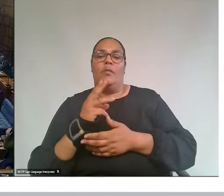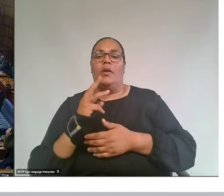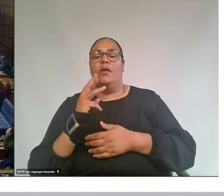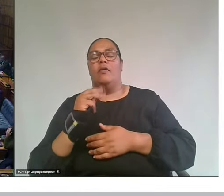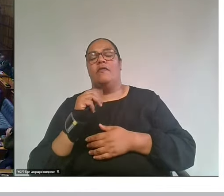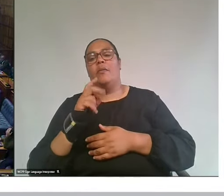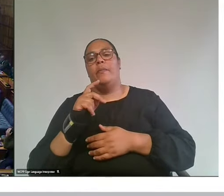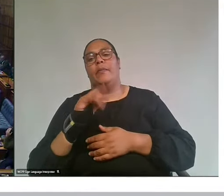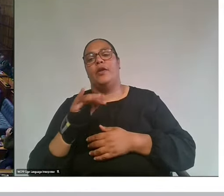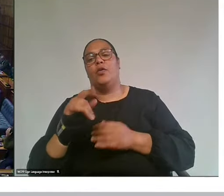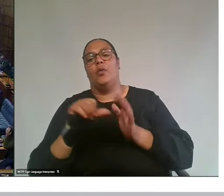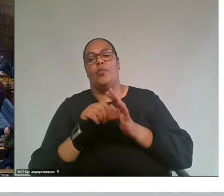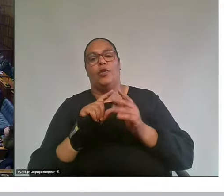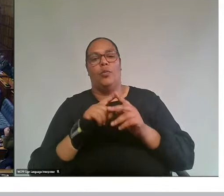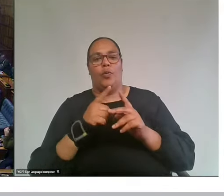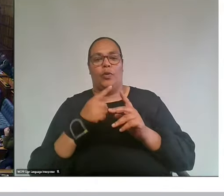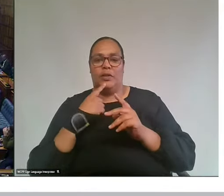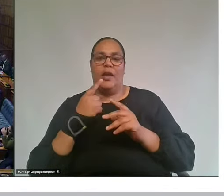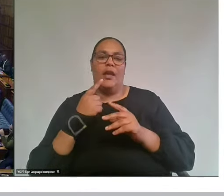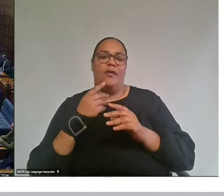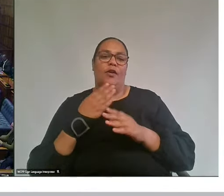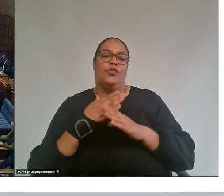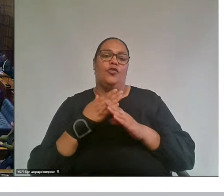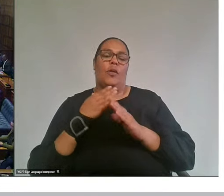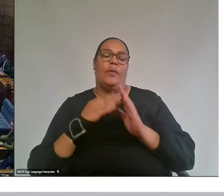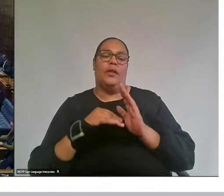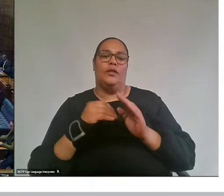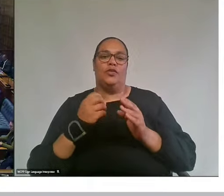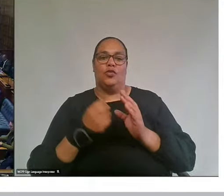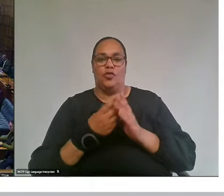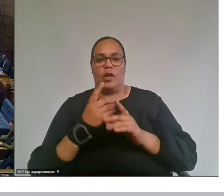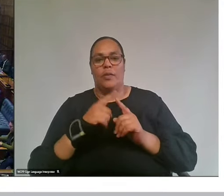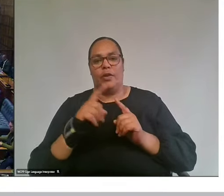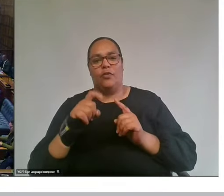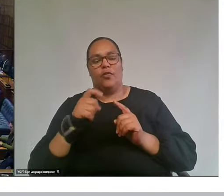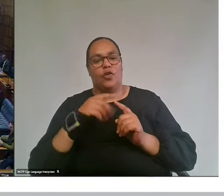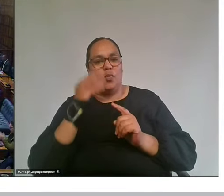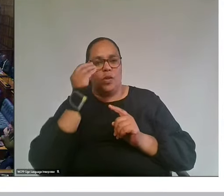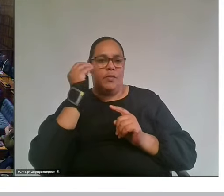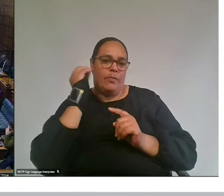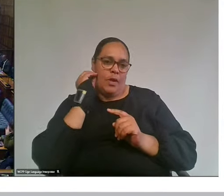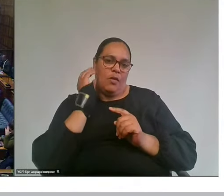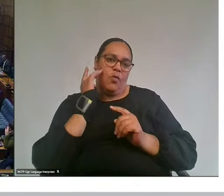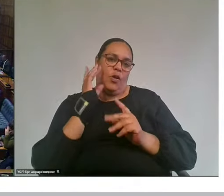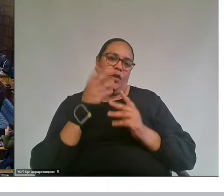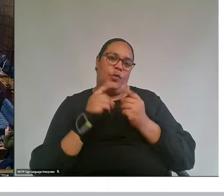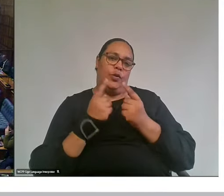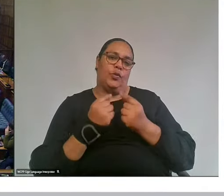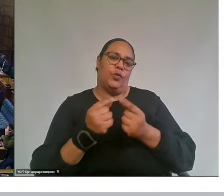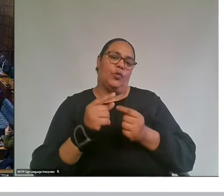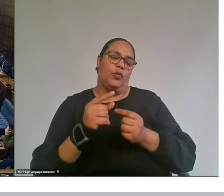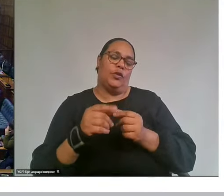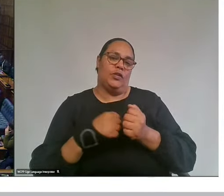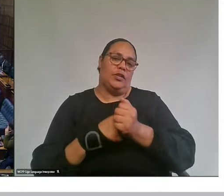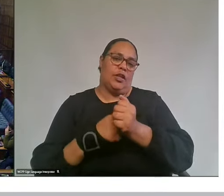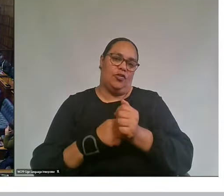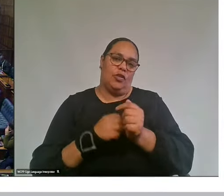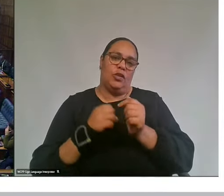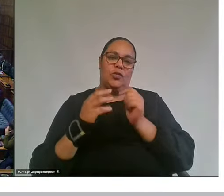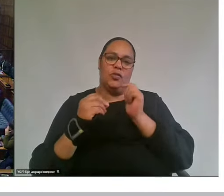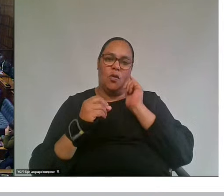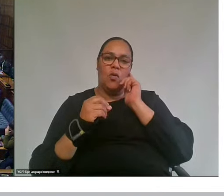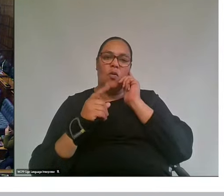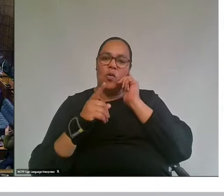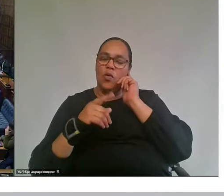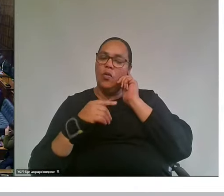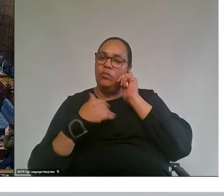important point that there is such a thing as jobless growth and of course we were very mindful of that when we were crafting the strategy uh and um